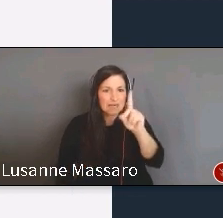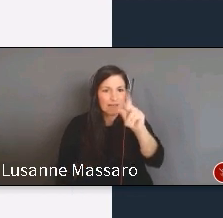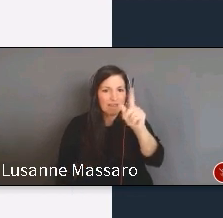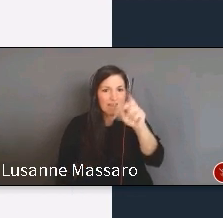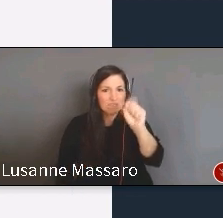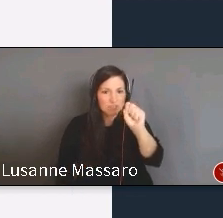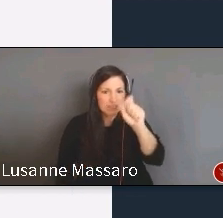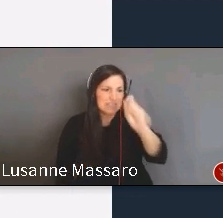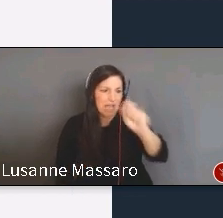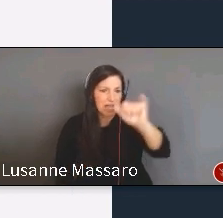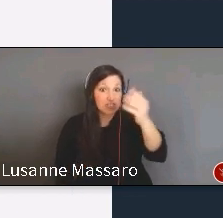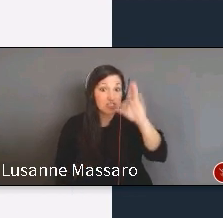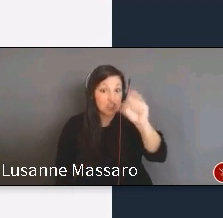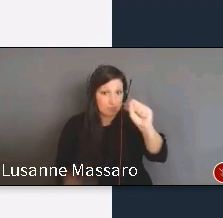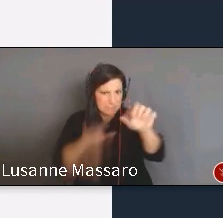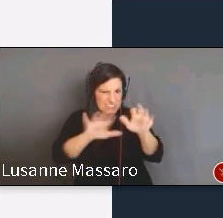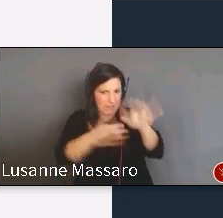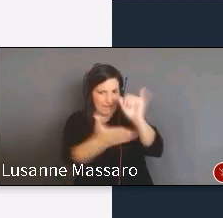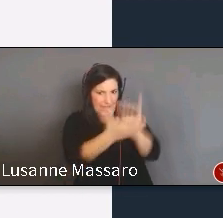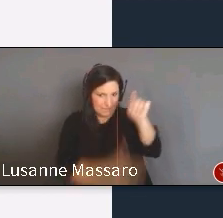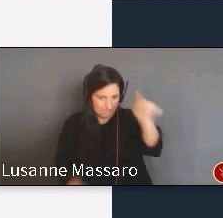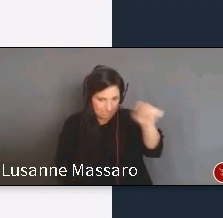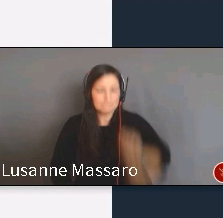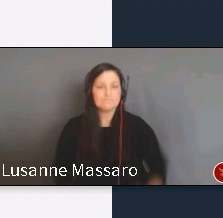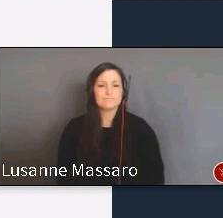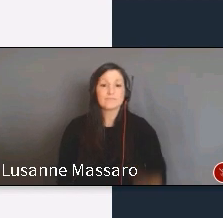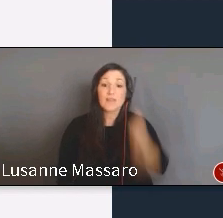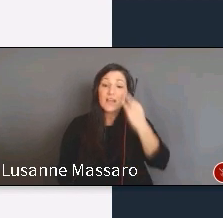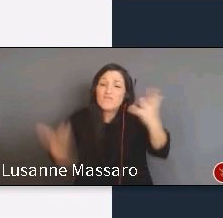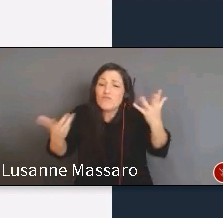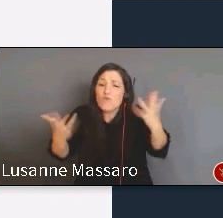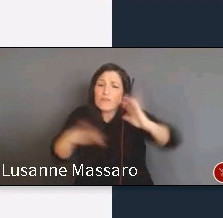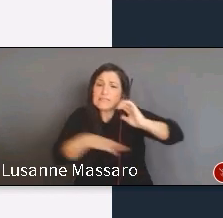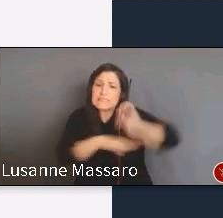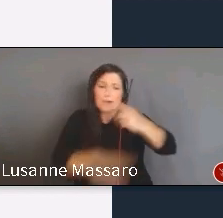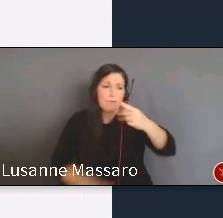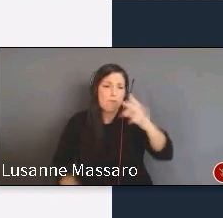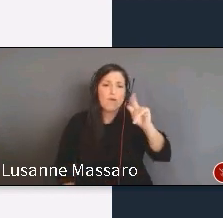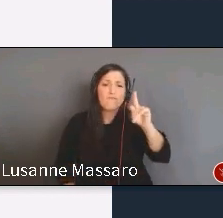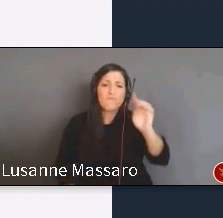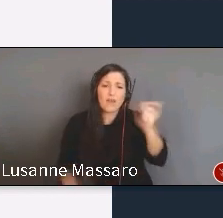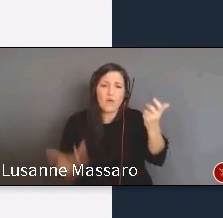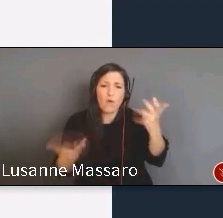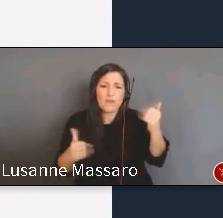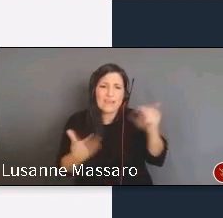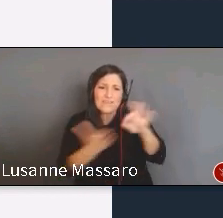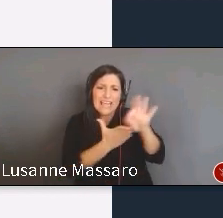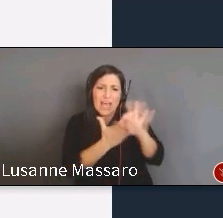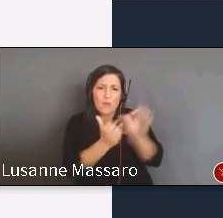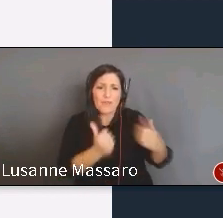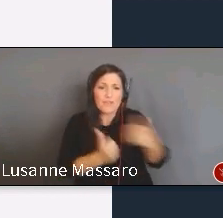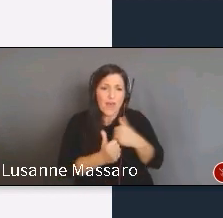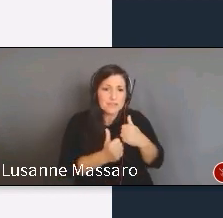amazondelivers.jobs. All right, guys. Now, if you happen to be someone who's already had a profile or has an account with us already, you want to go